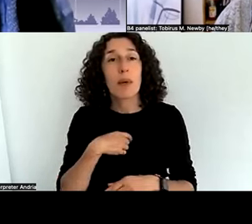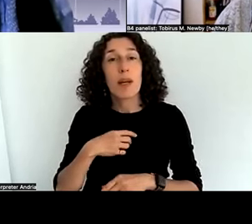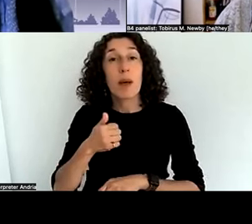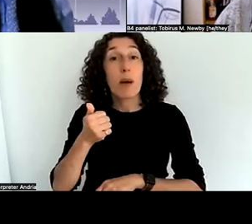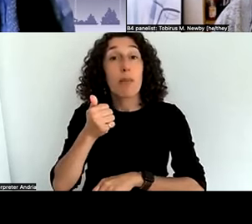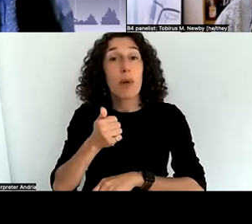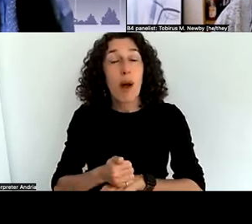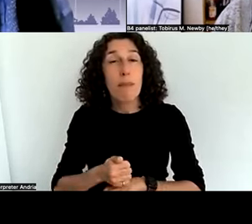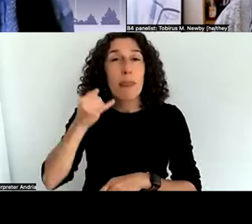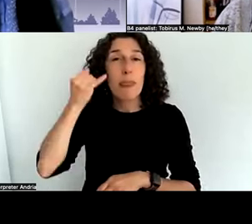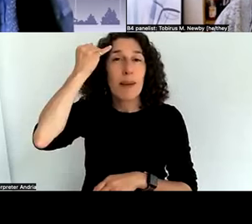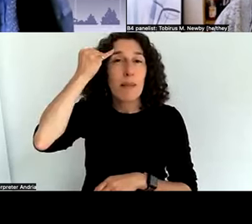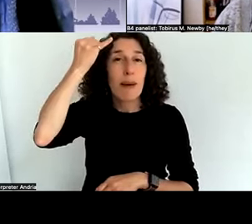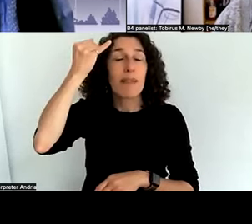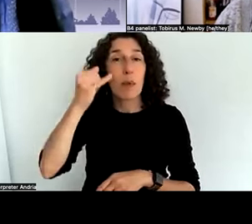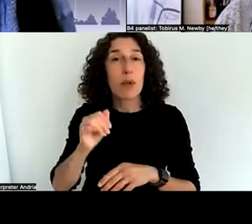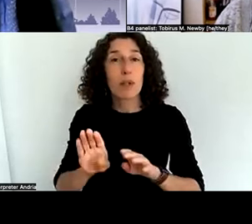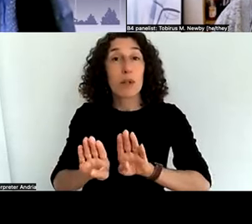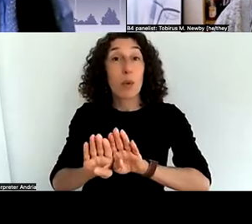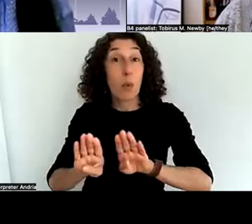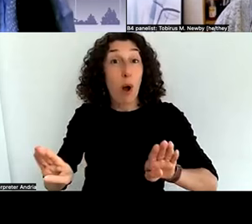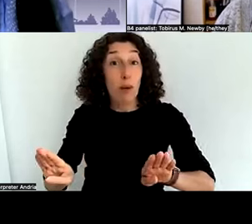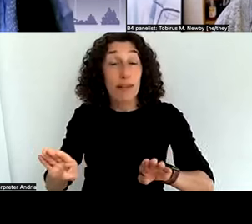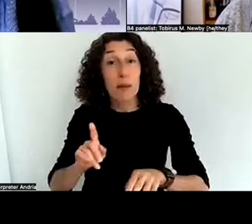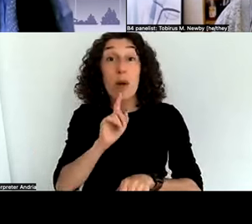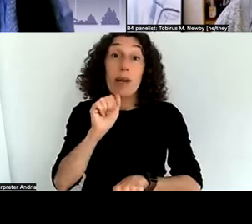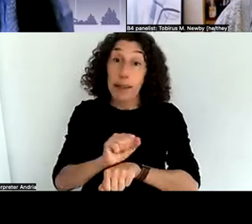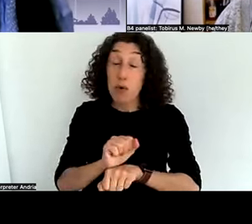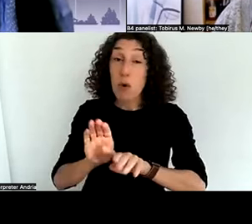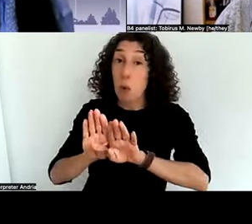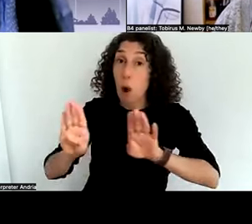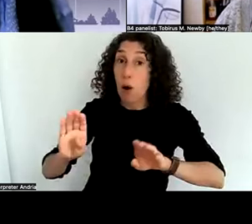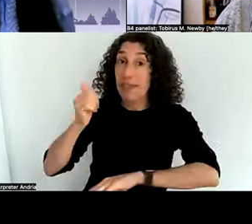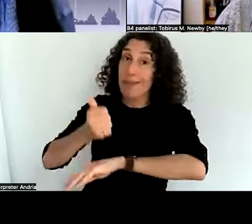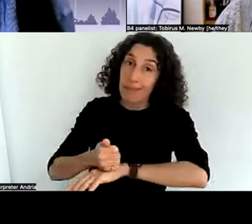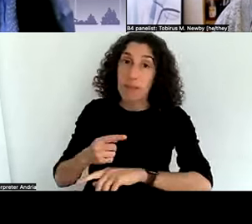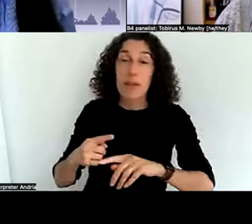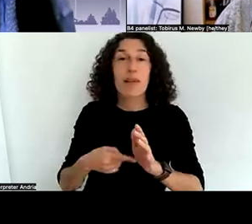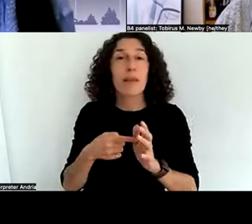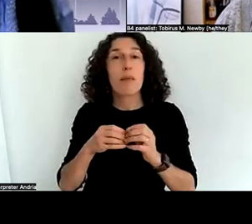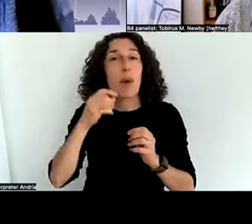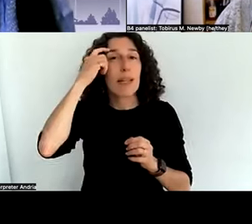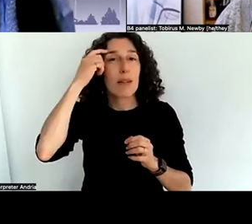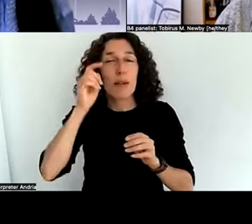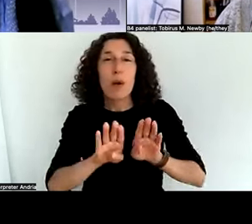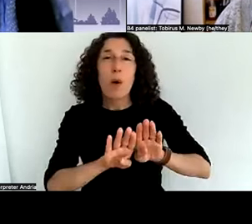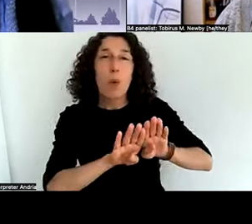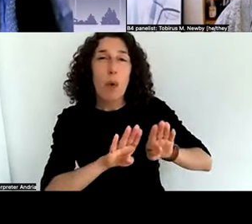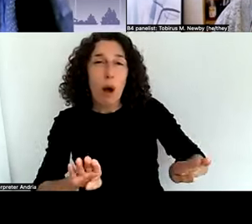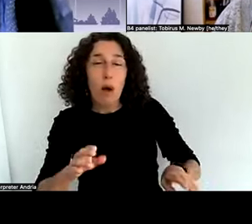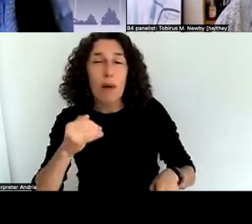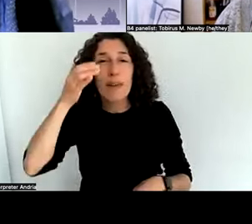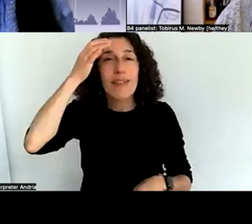walls a little bit literal, some of them a little more metaphorical and often quite policed. We sort of have an apparatus, if I'll name it in my own language here, of